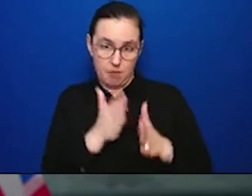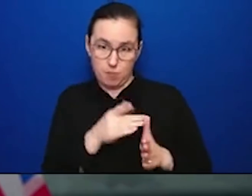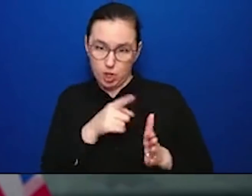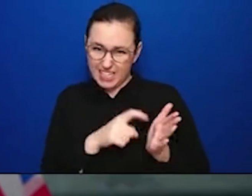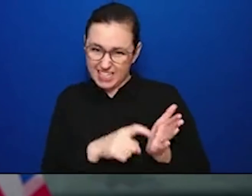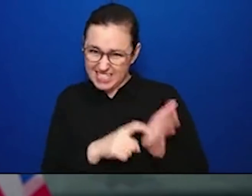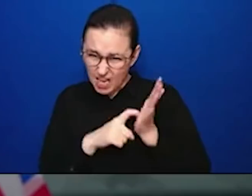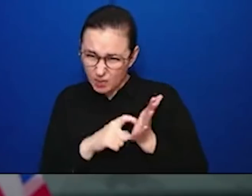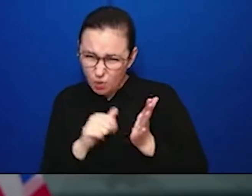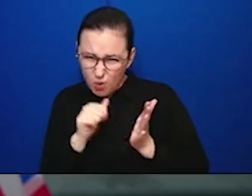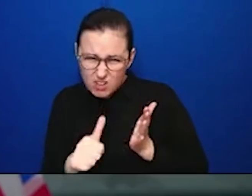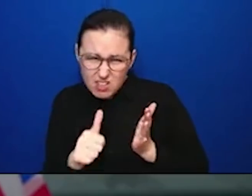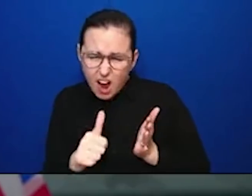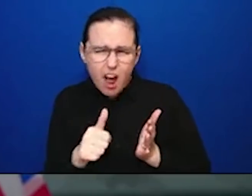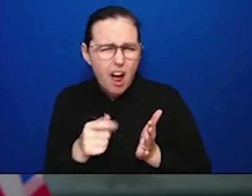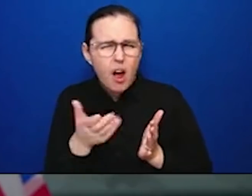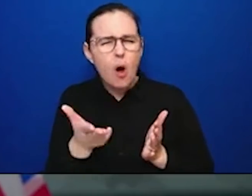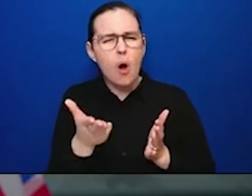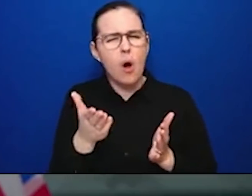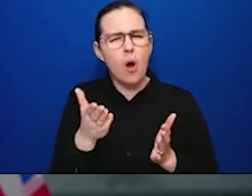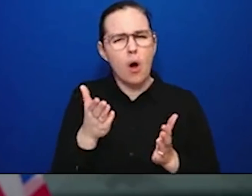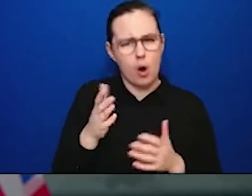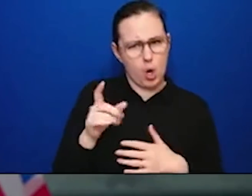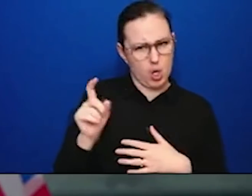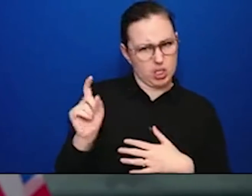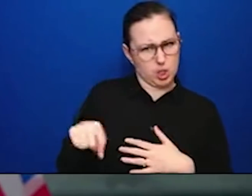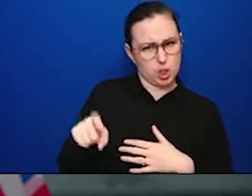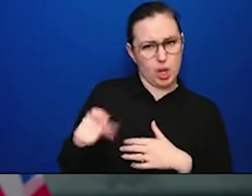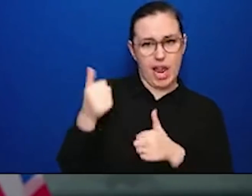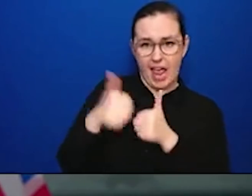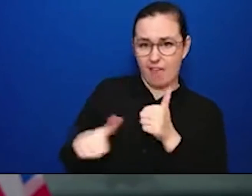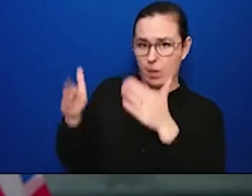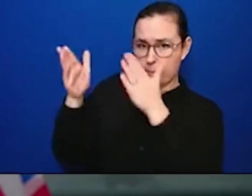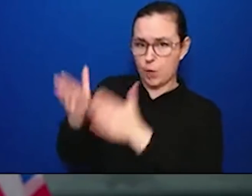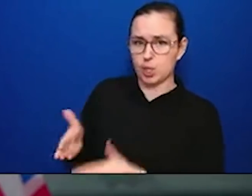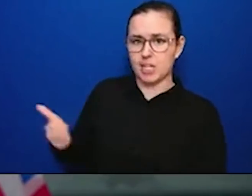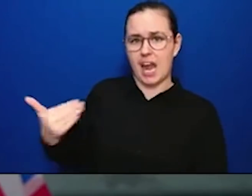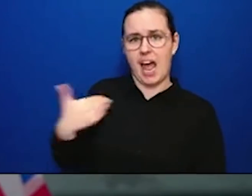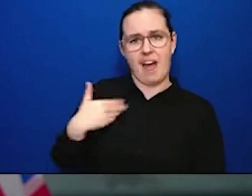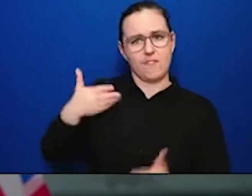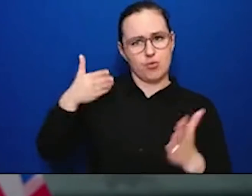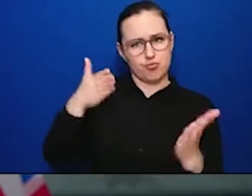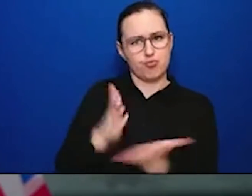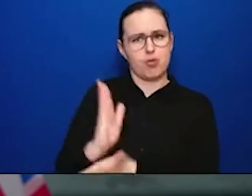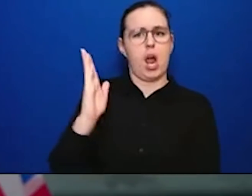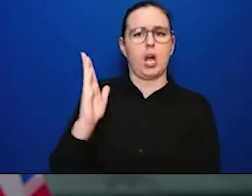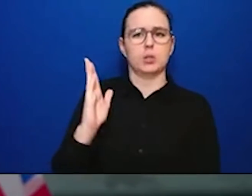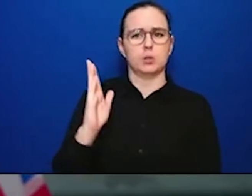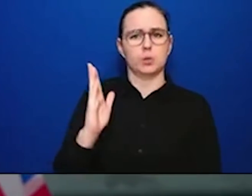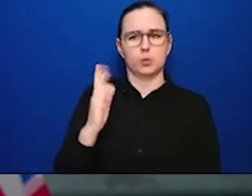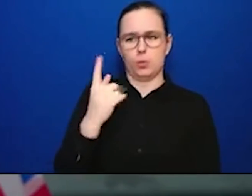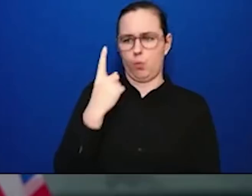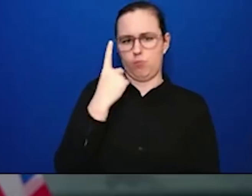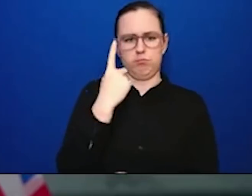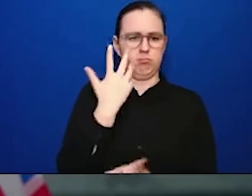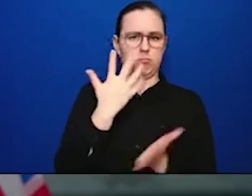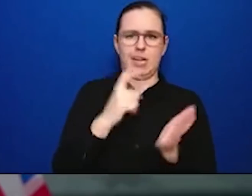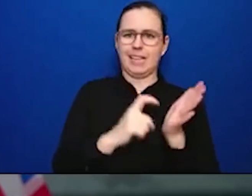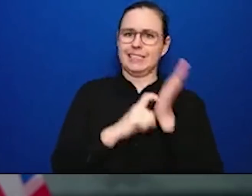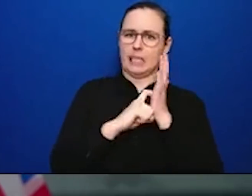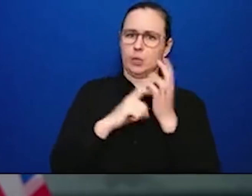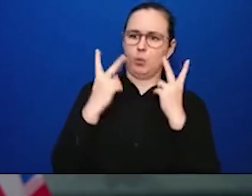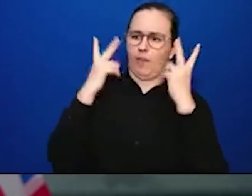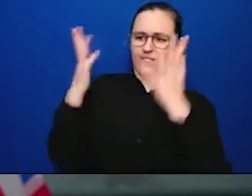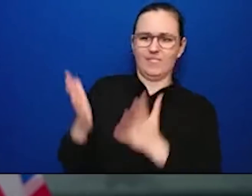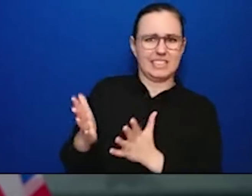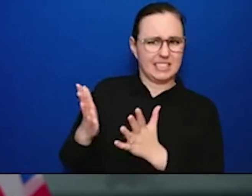it a requirement that every resident is entitled to an essential visitor? Yeah, so we went through this last summer and